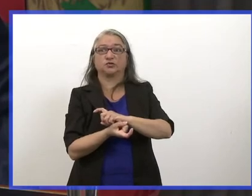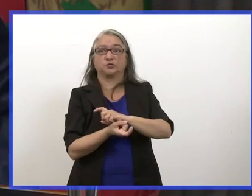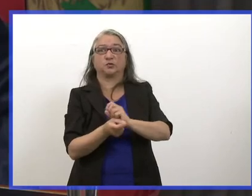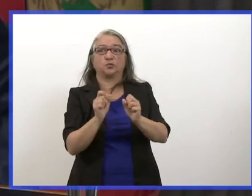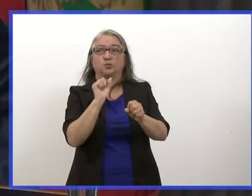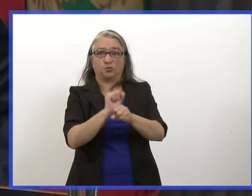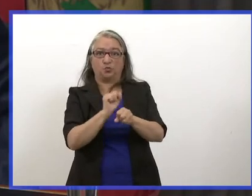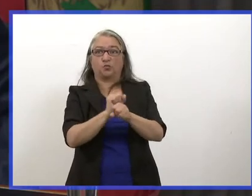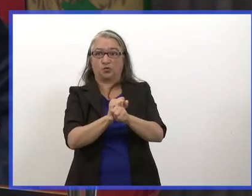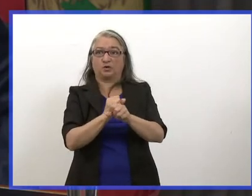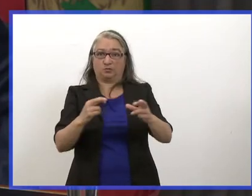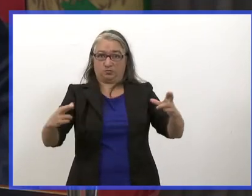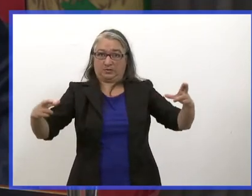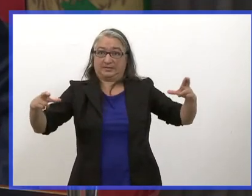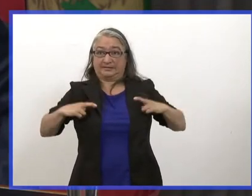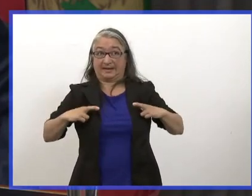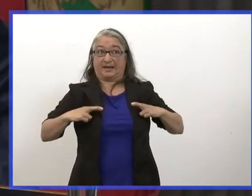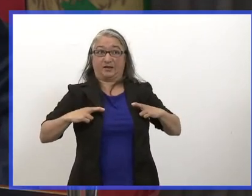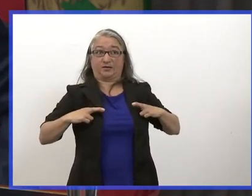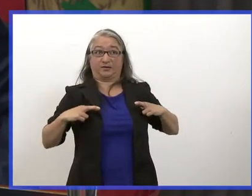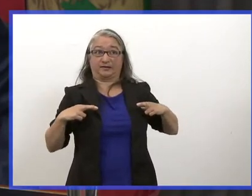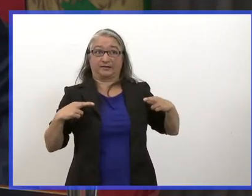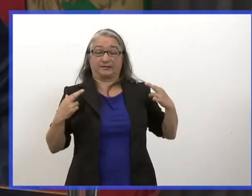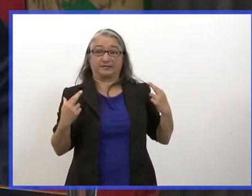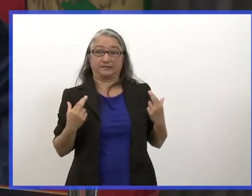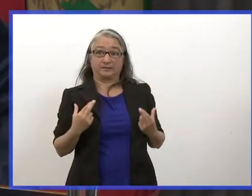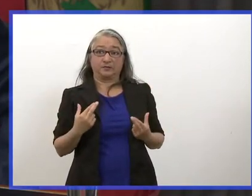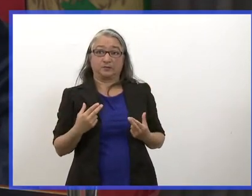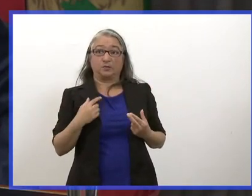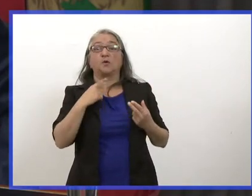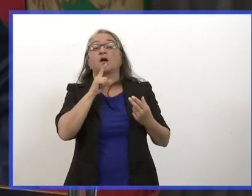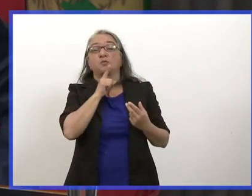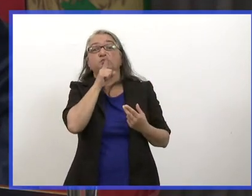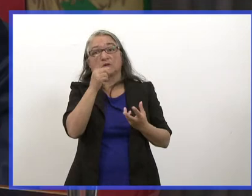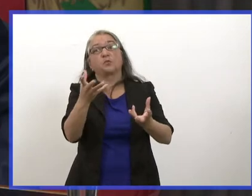And if I could further use this brief time, I wanted to